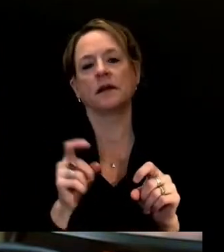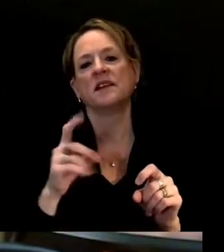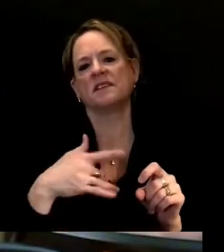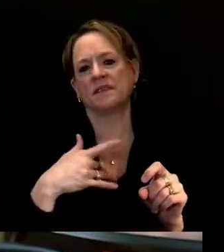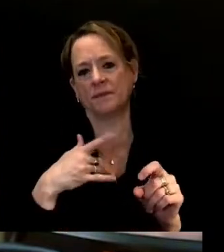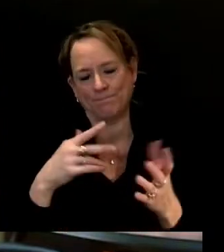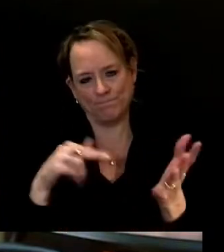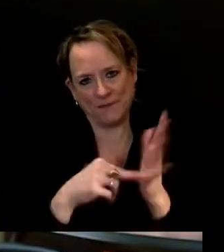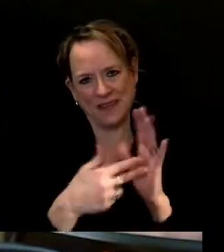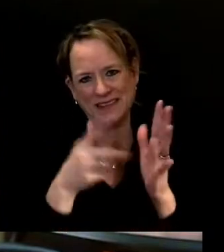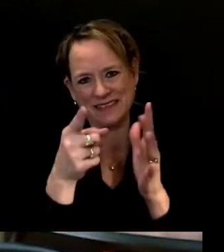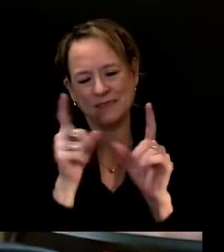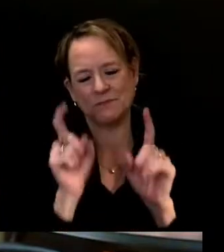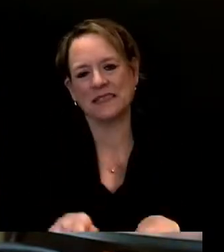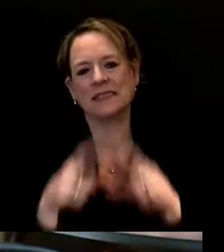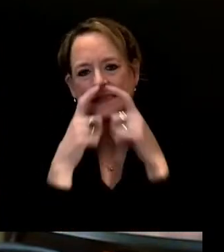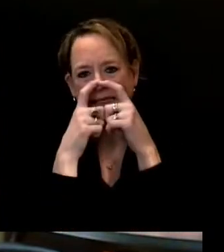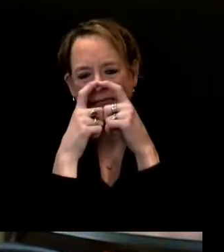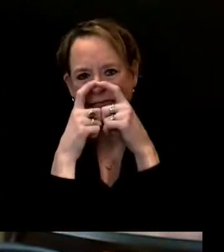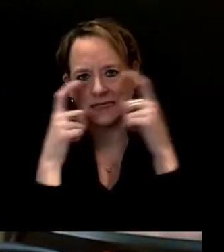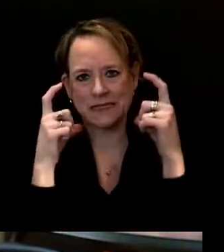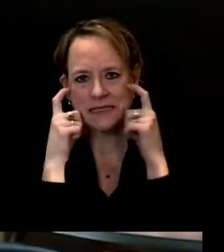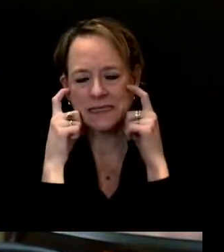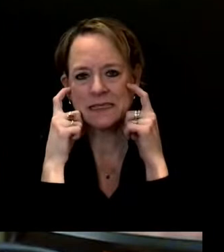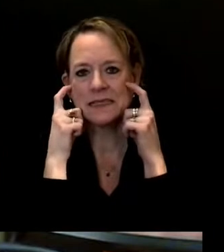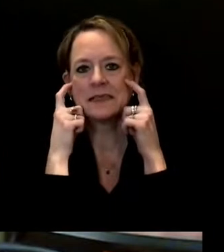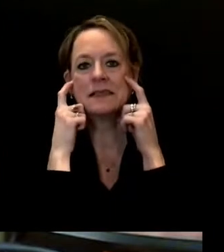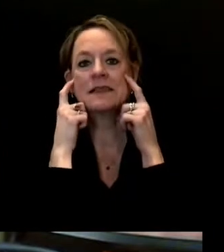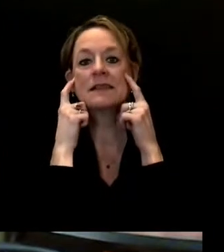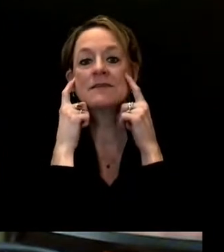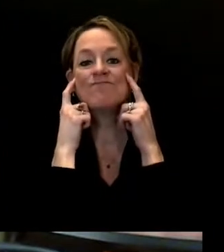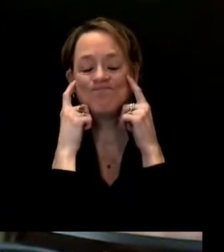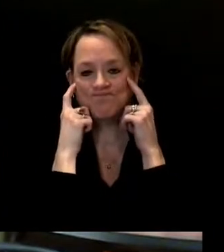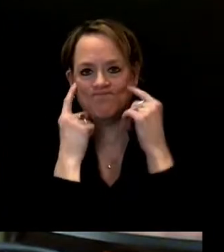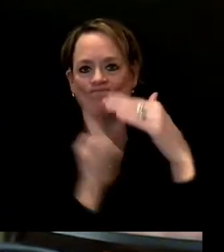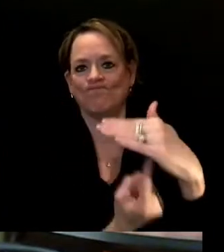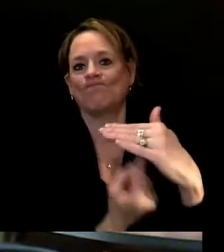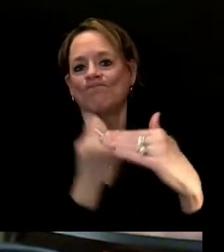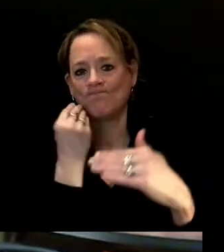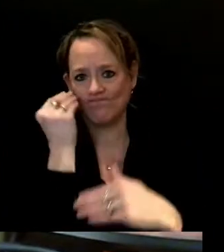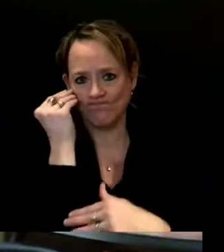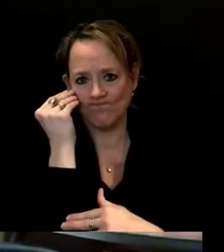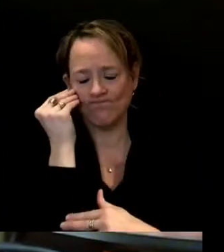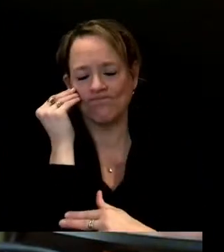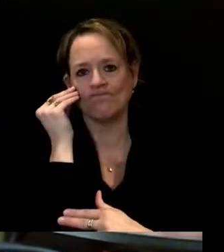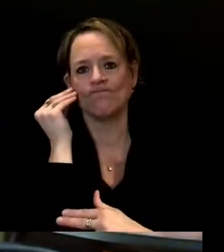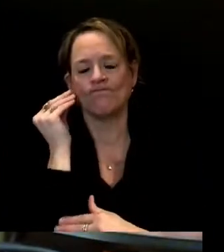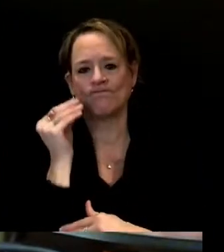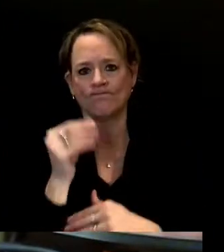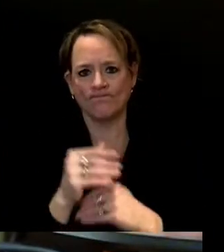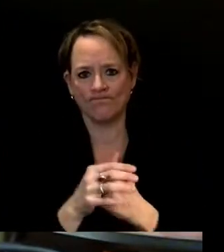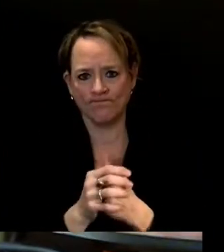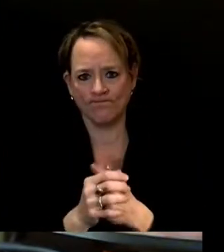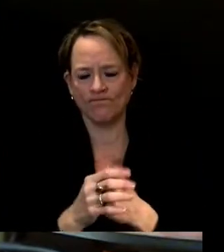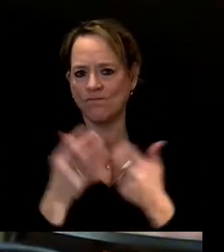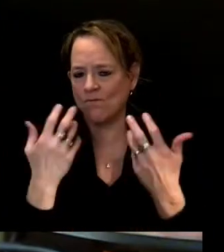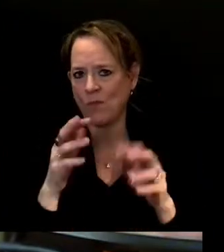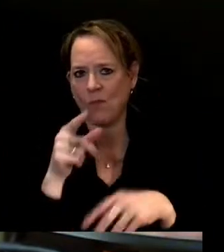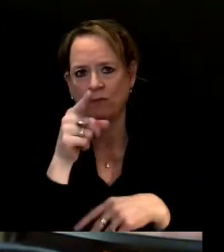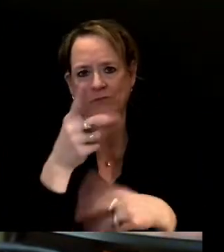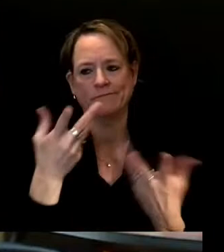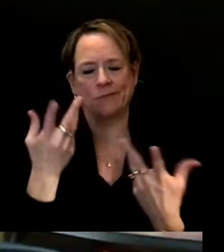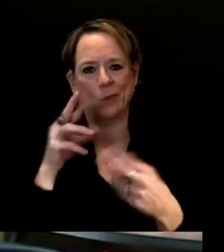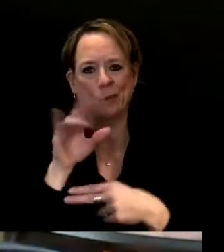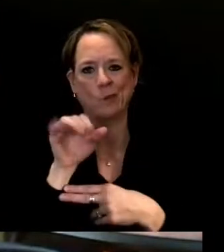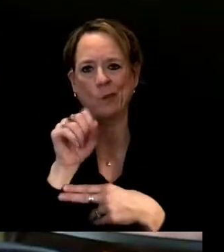symptomatic, keeping yourself isolated and away from settings where you might expose other people. So we recognize